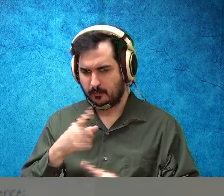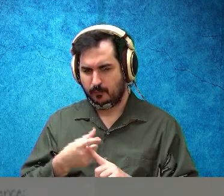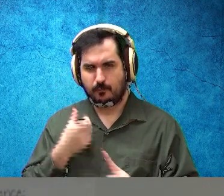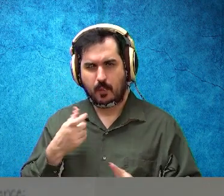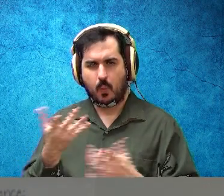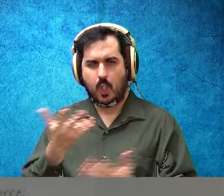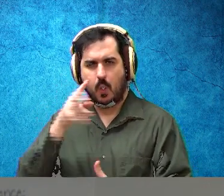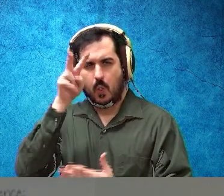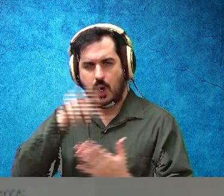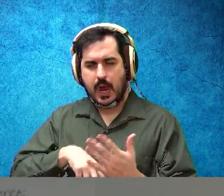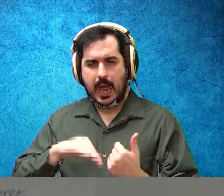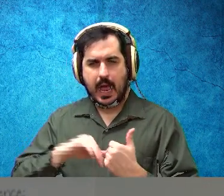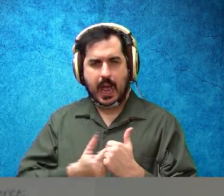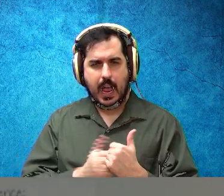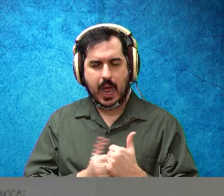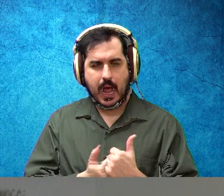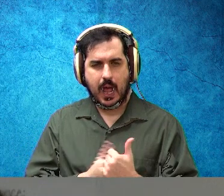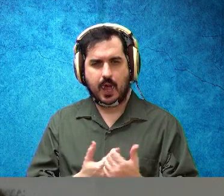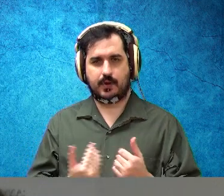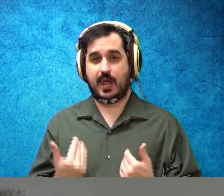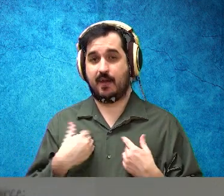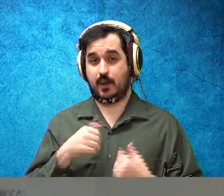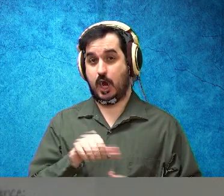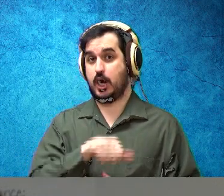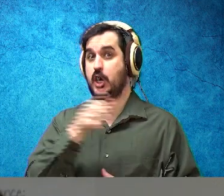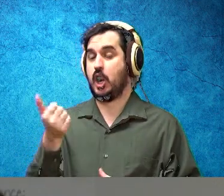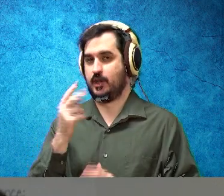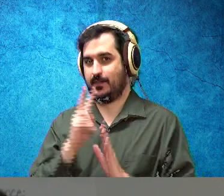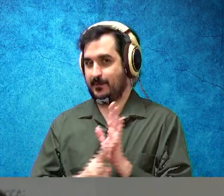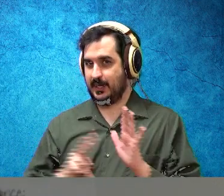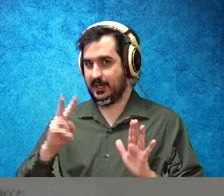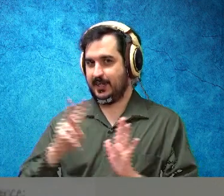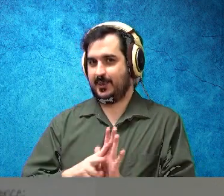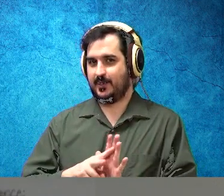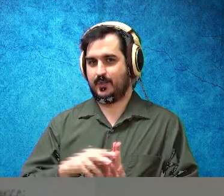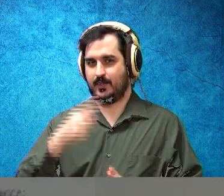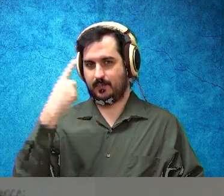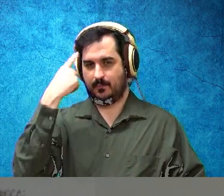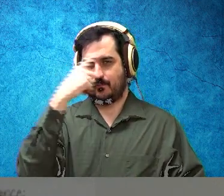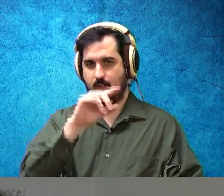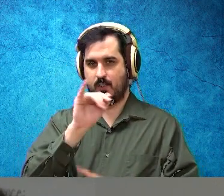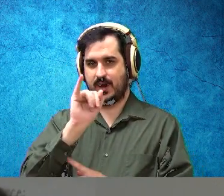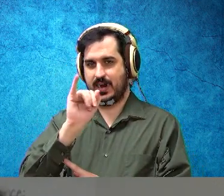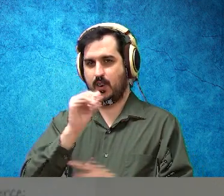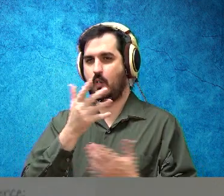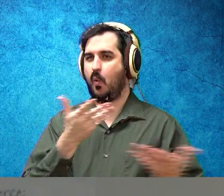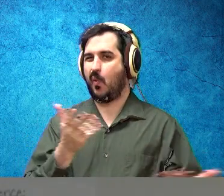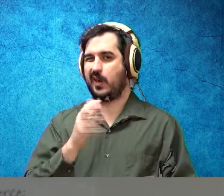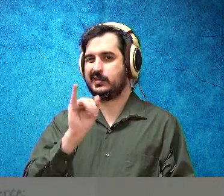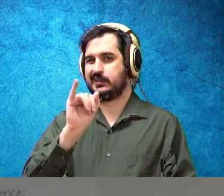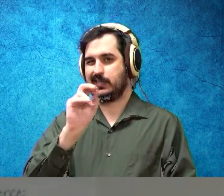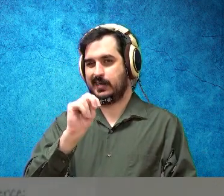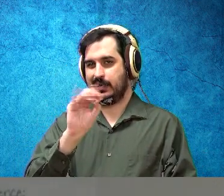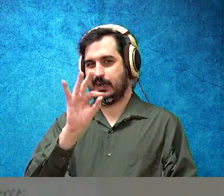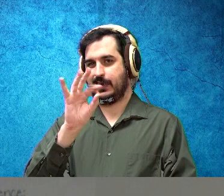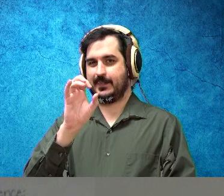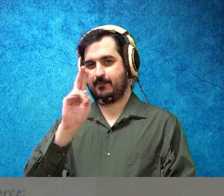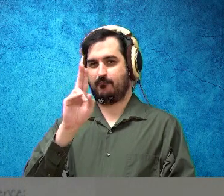right. I have another little video for our what is inferencing. It's a little more upbeat.